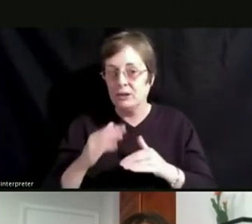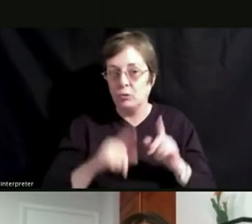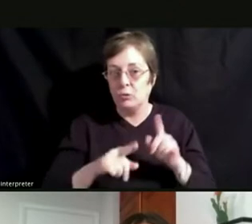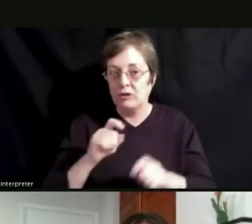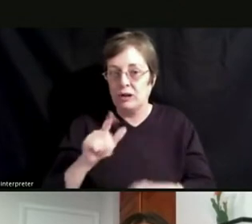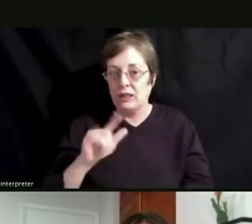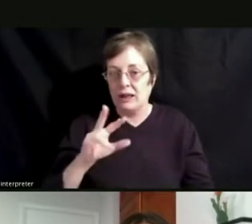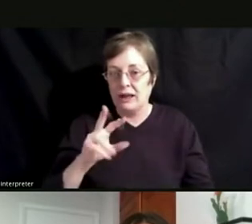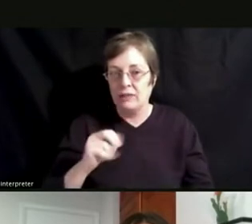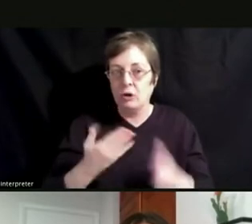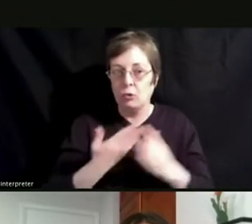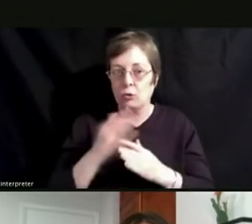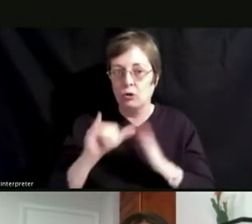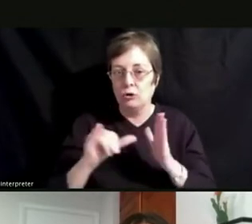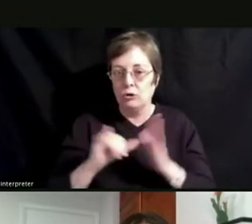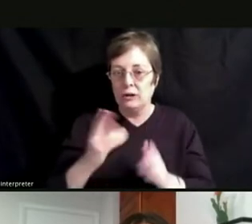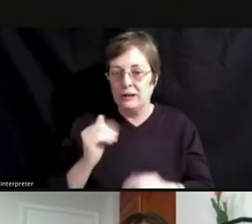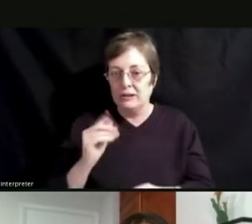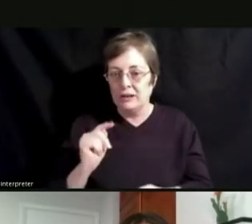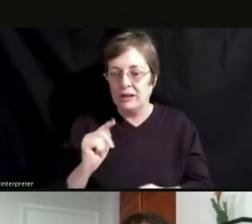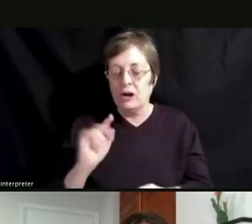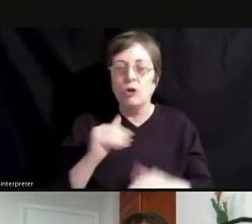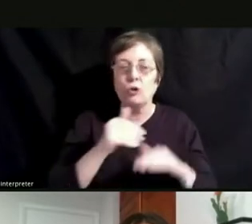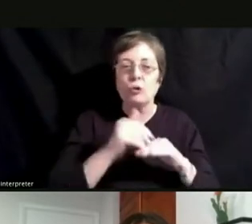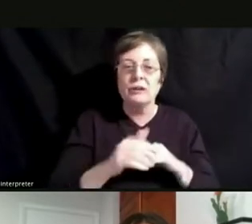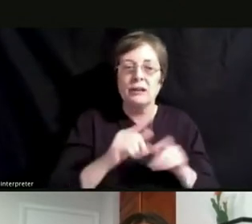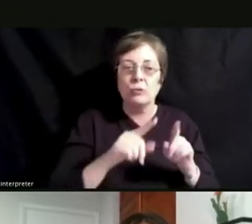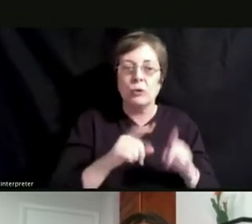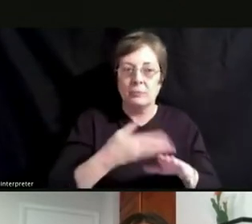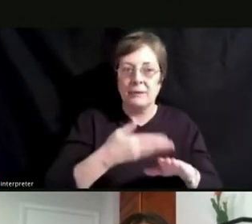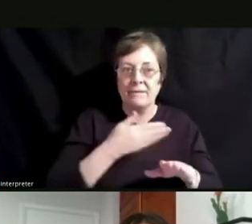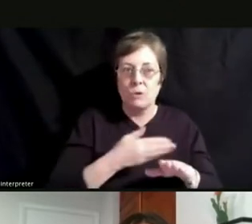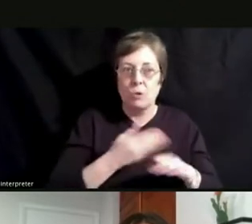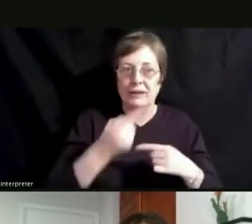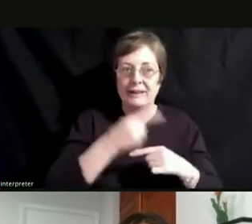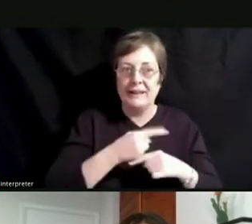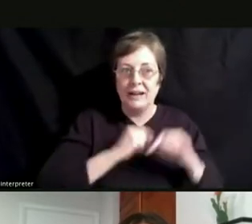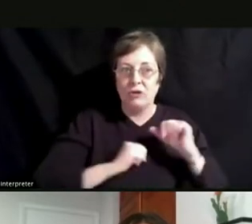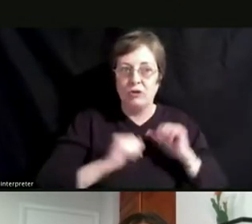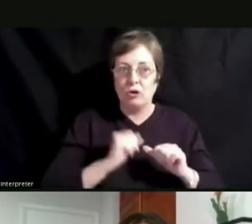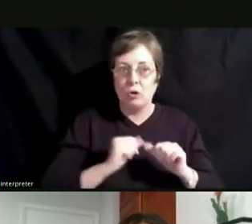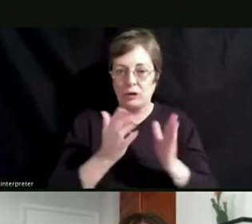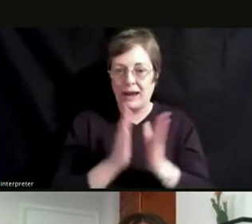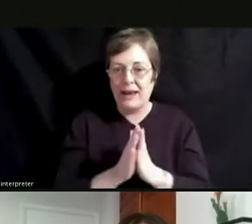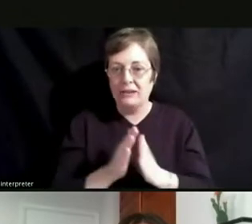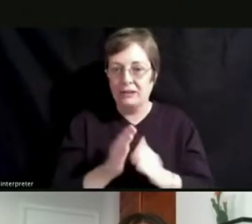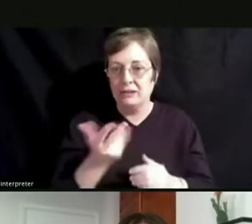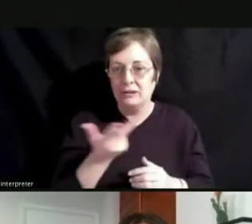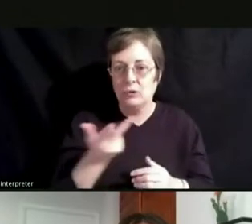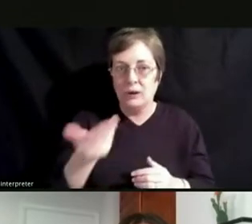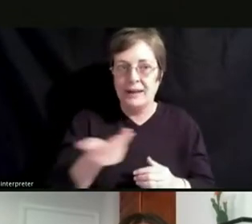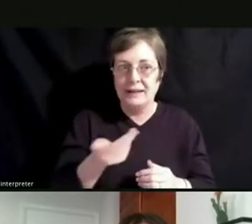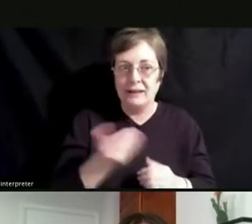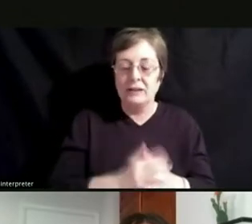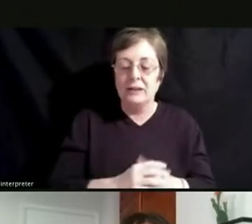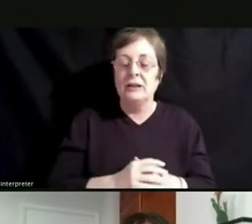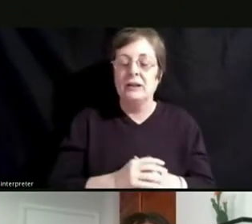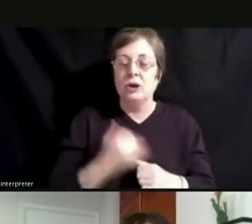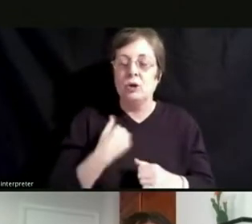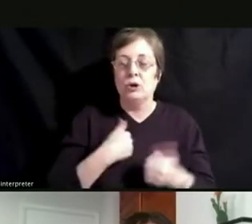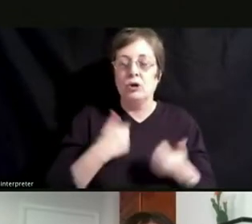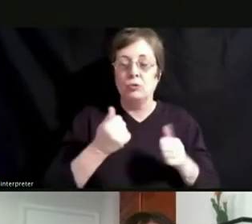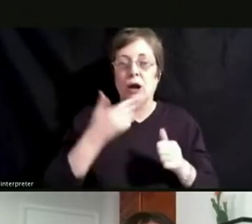chat and have also sent in questions prior to today's show to ask our guests. We will do our best to answer as many questions as possible.